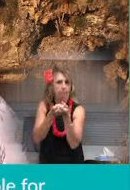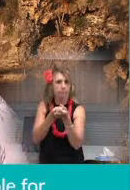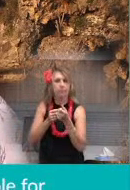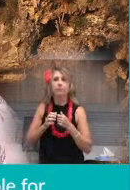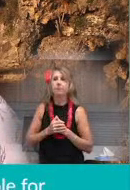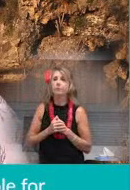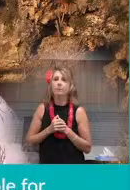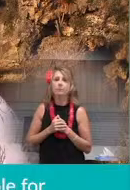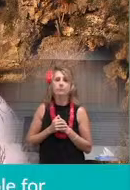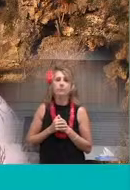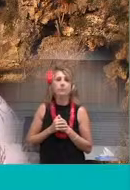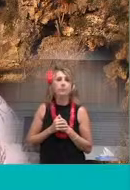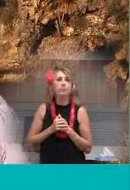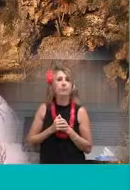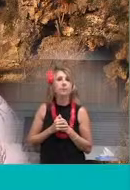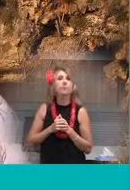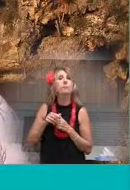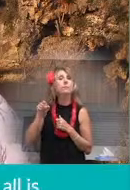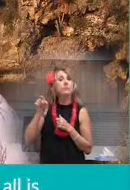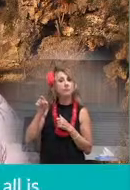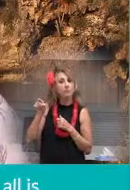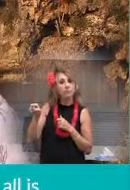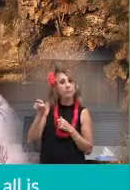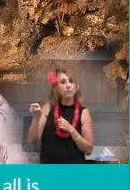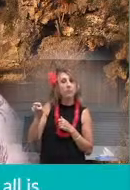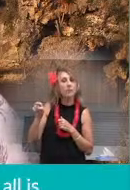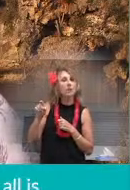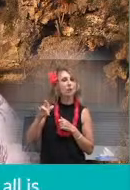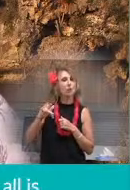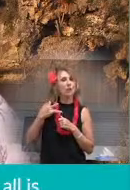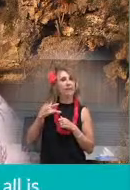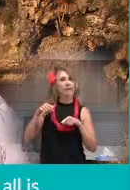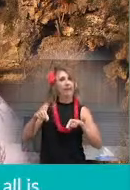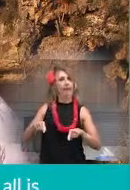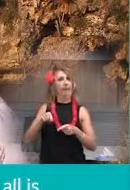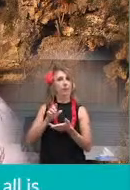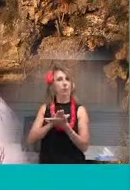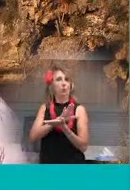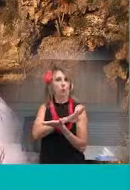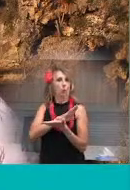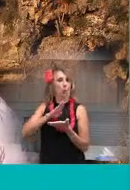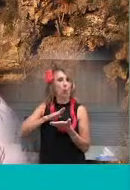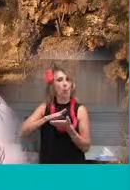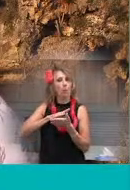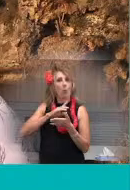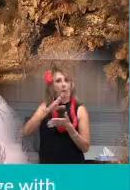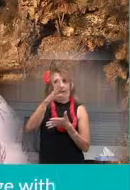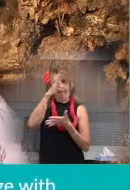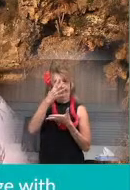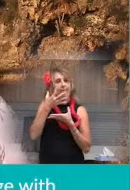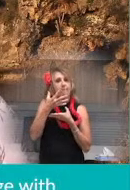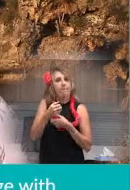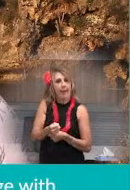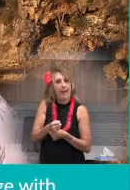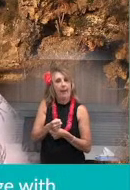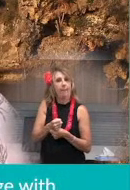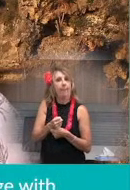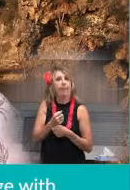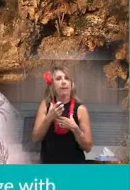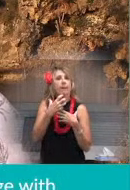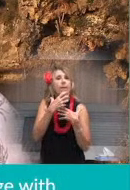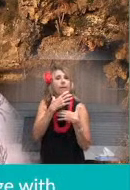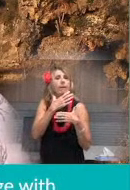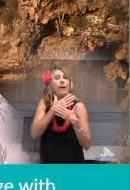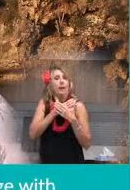have served in the role for a board where faith and compassion for all is honored. She has always met